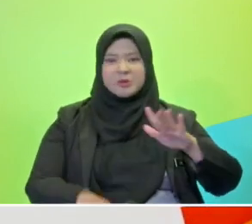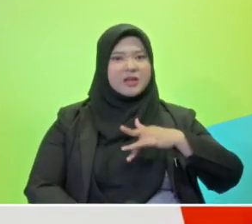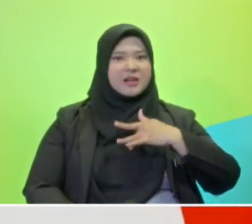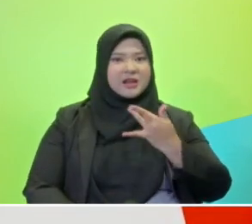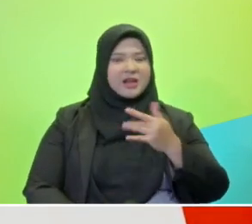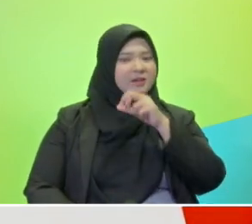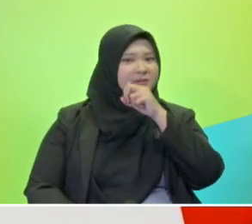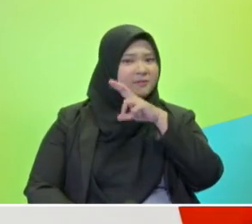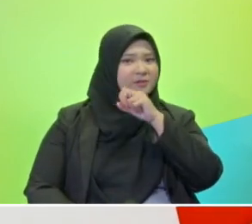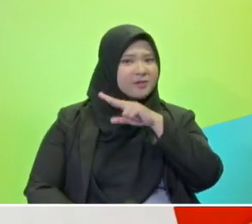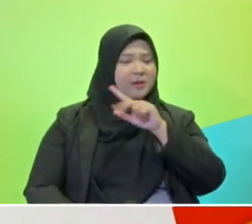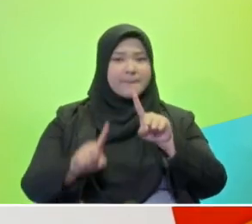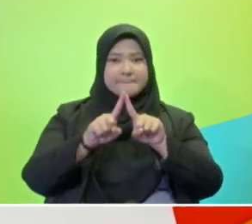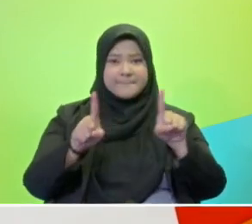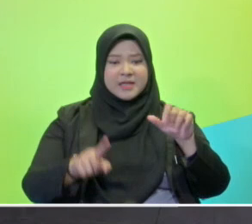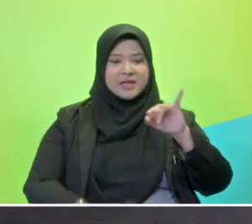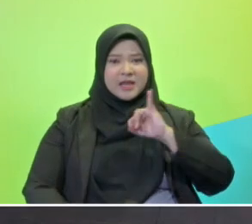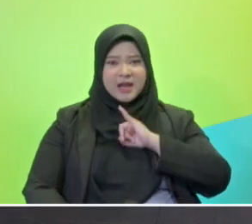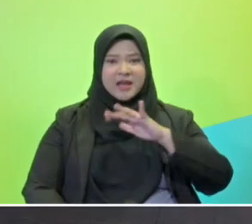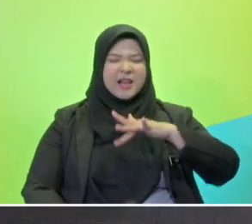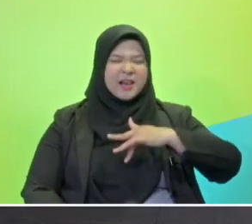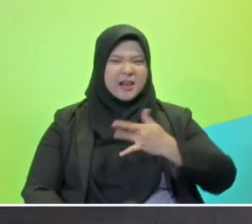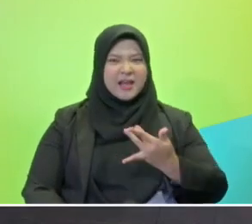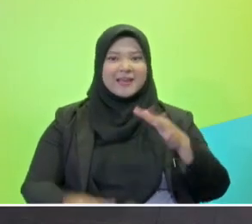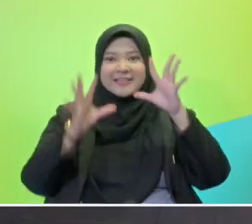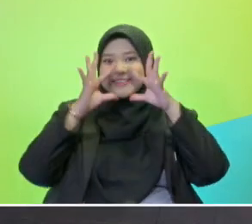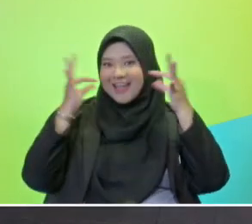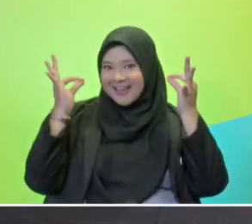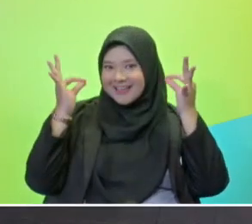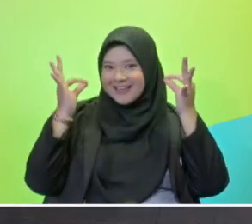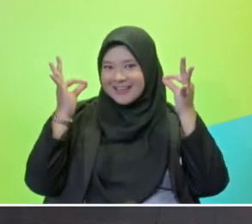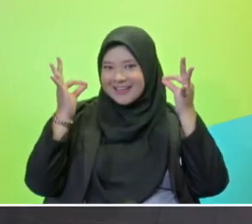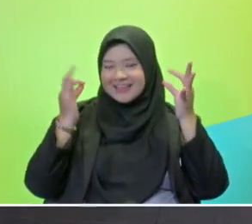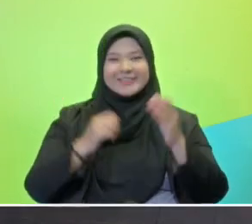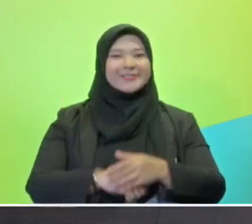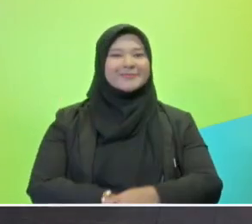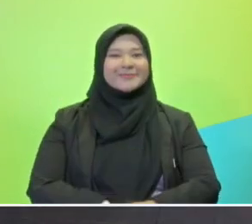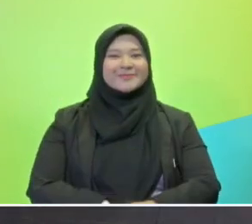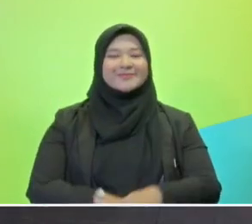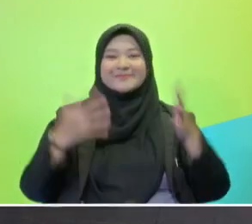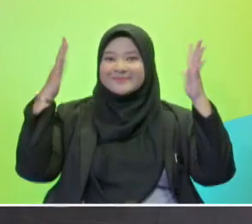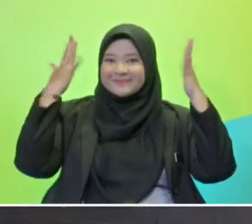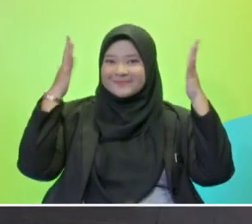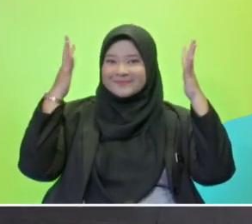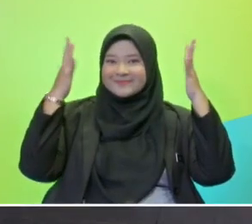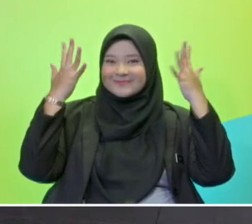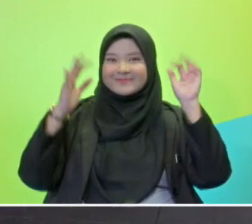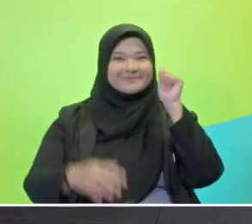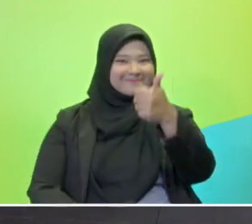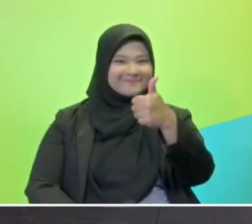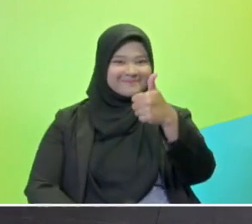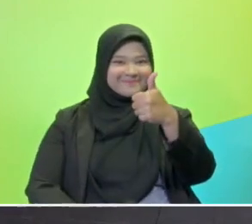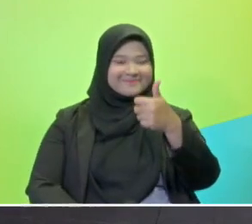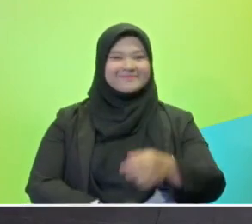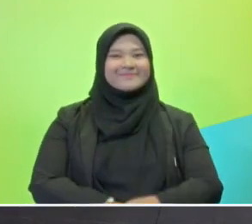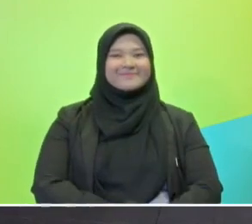Okay. Meow. Thank you so much. I don't like frogs too. It's very slimy. Yeah. Well done. Okay. So, one unicorn.